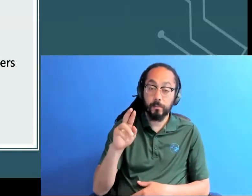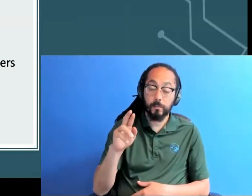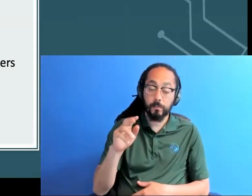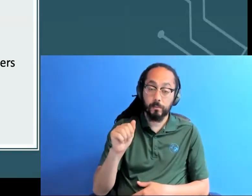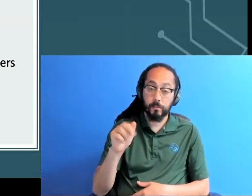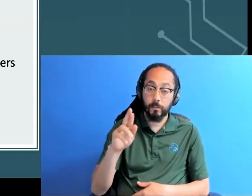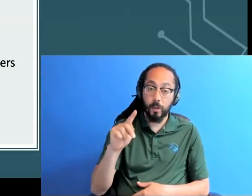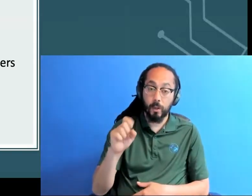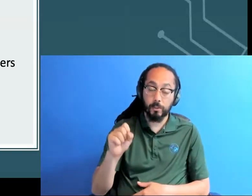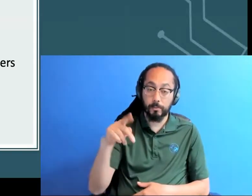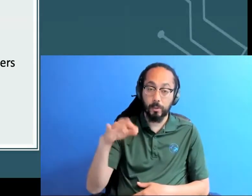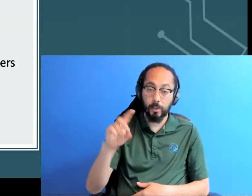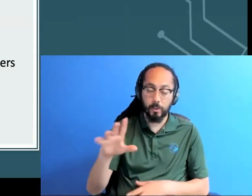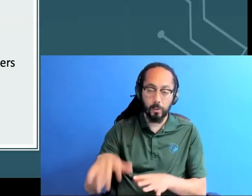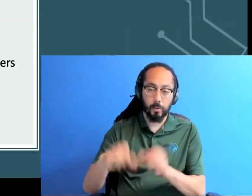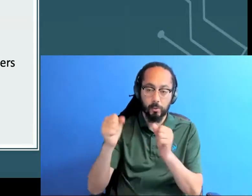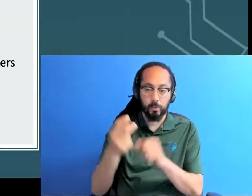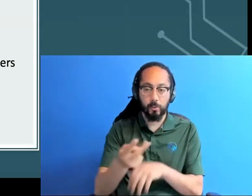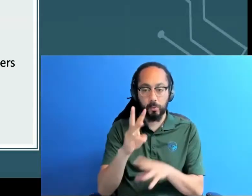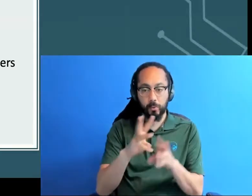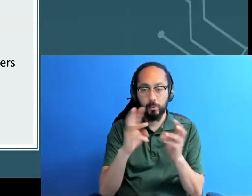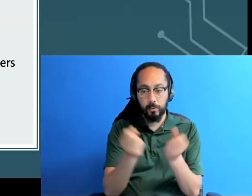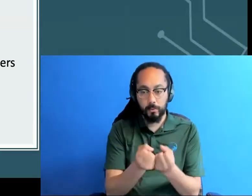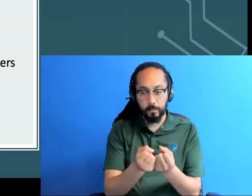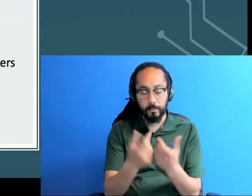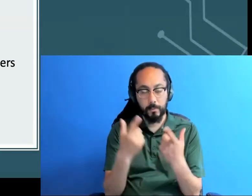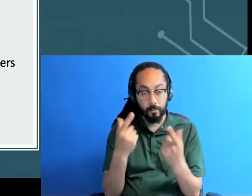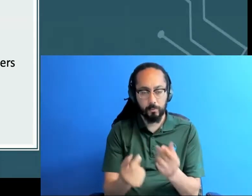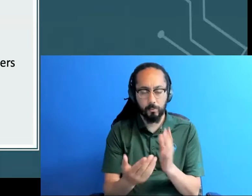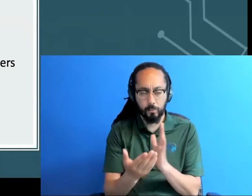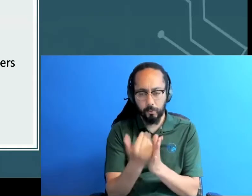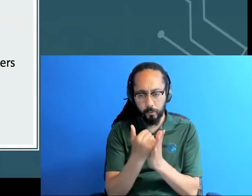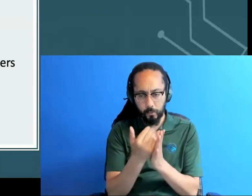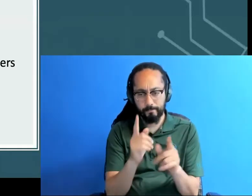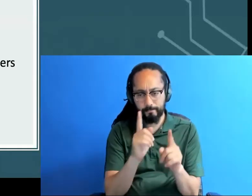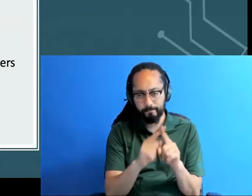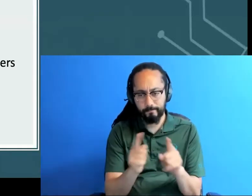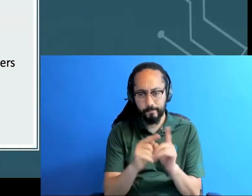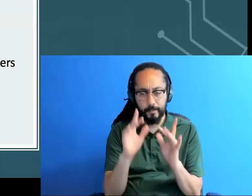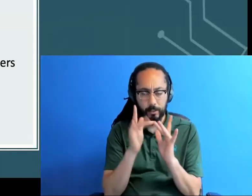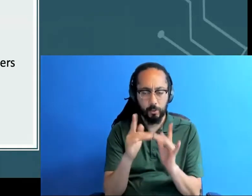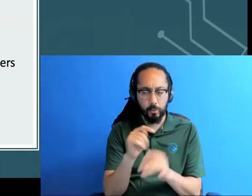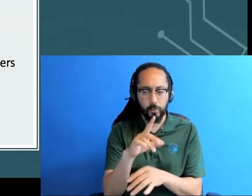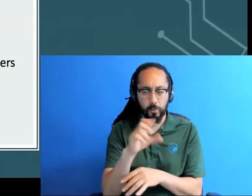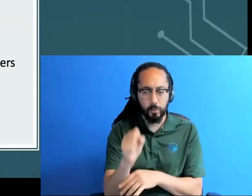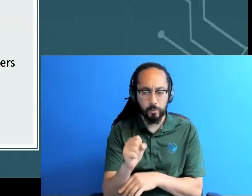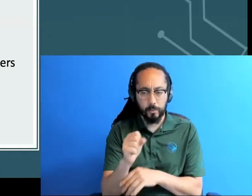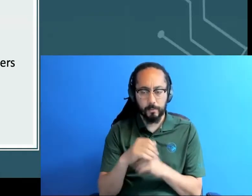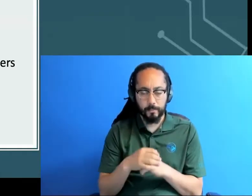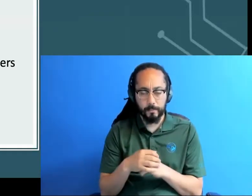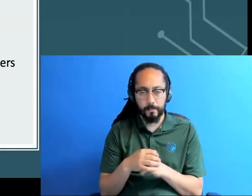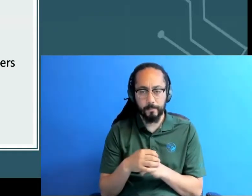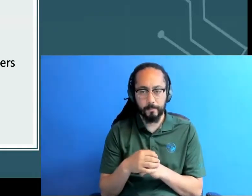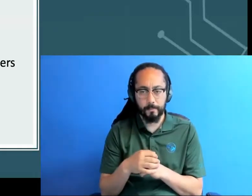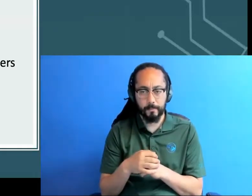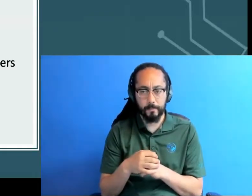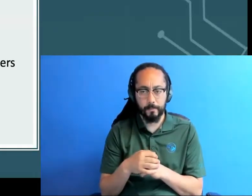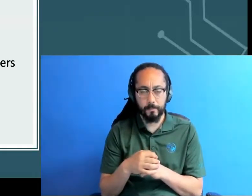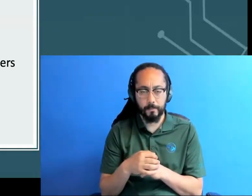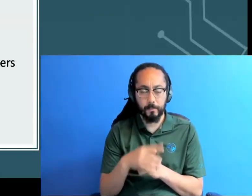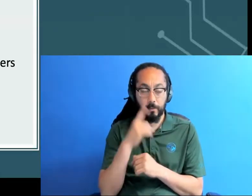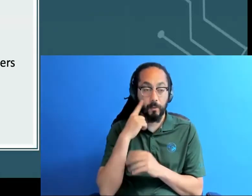just reviewing a lot of digital tools that are available for arts organizations and